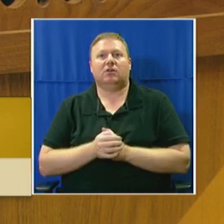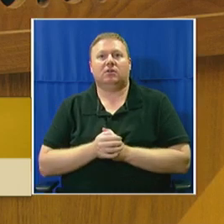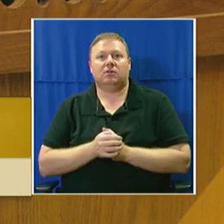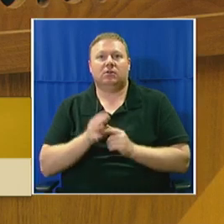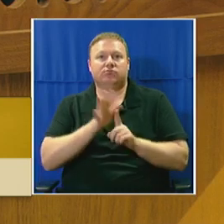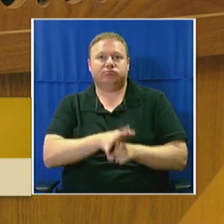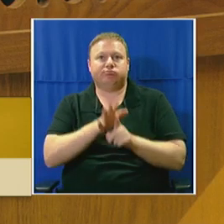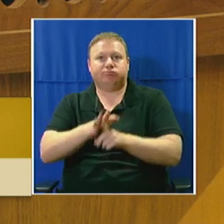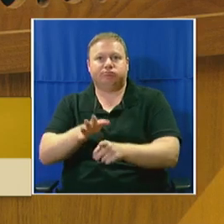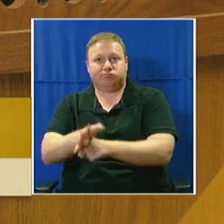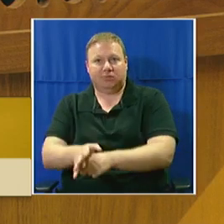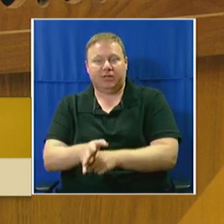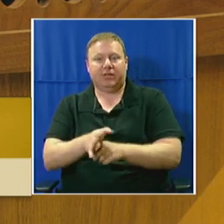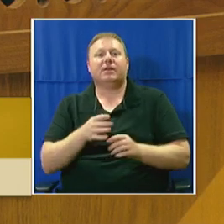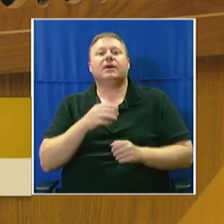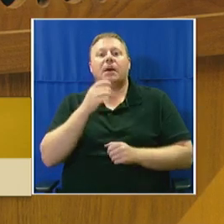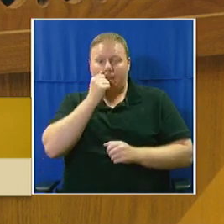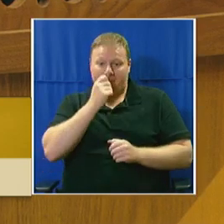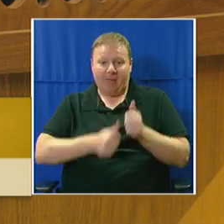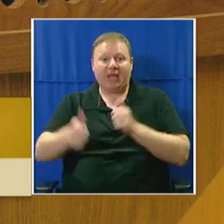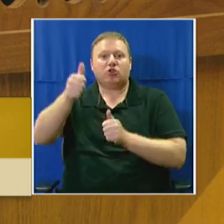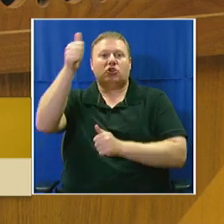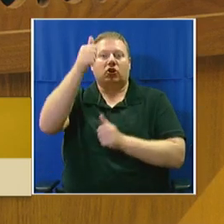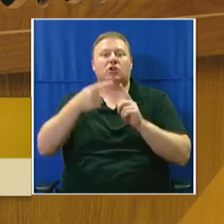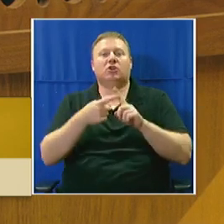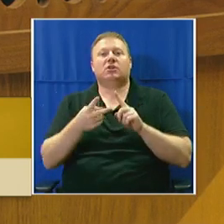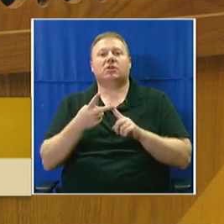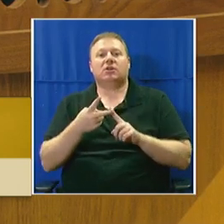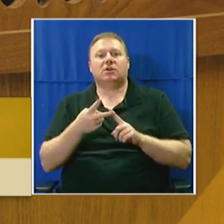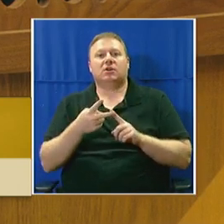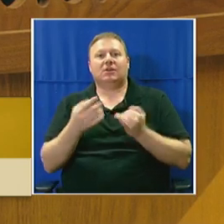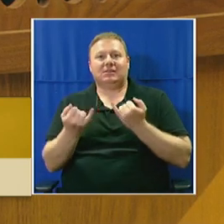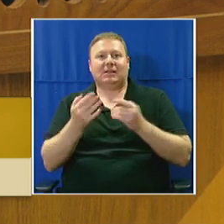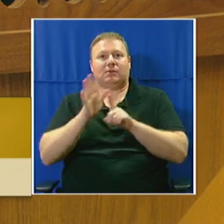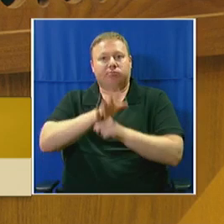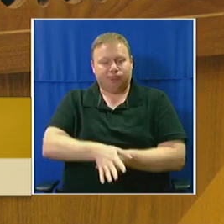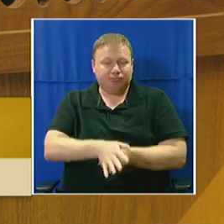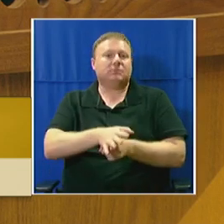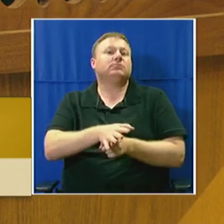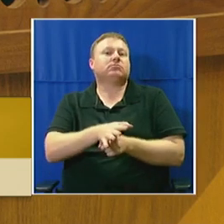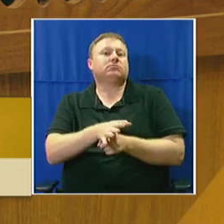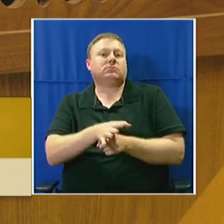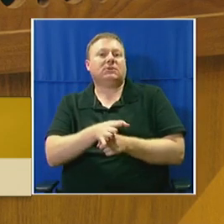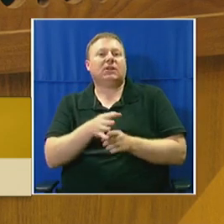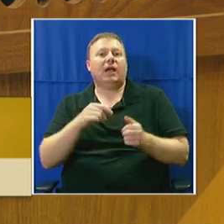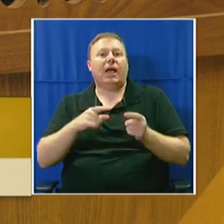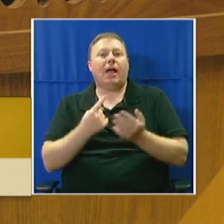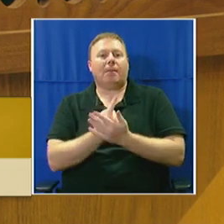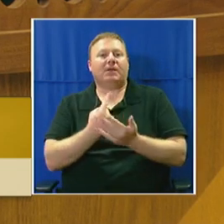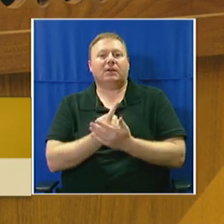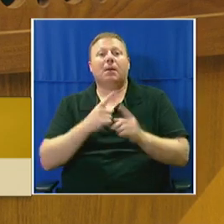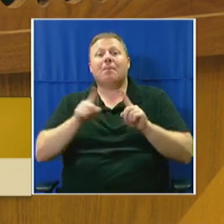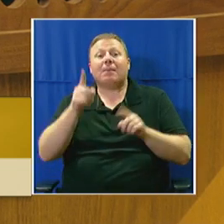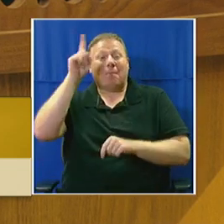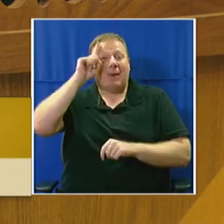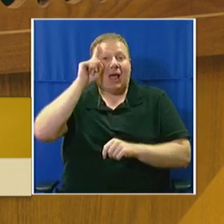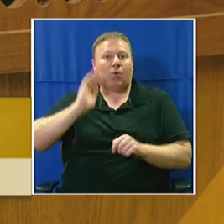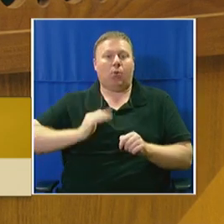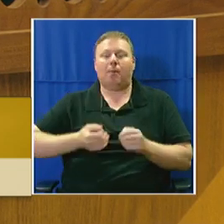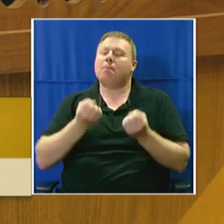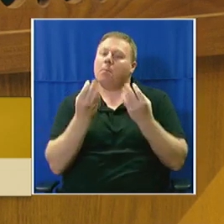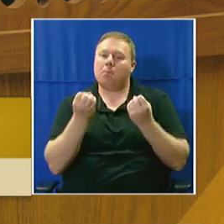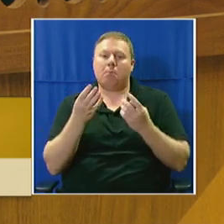under the ANC rule the vicious circle of triple oppression based on race class and gender has not been broken for black